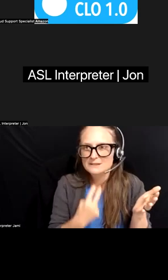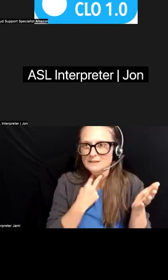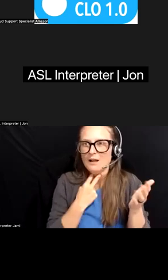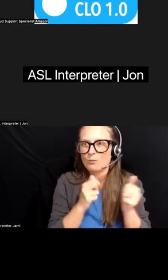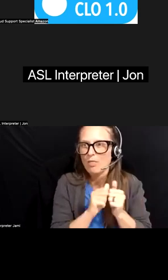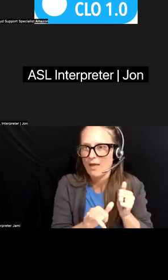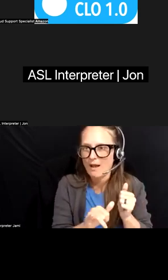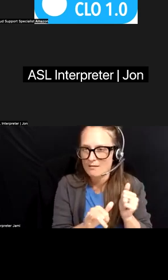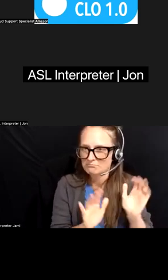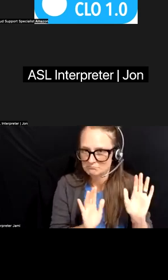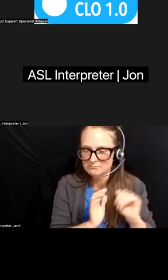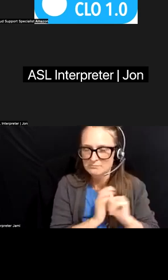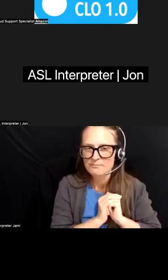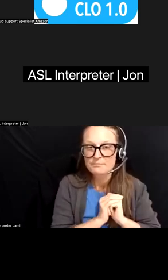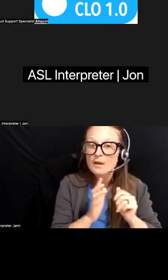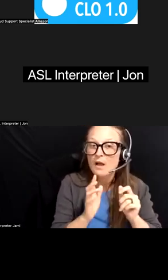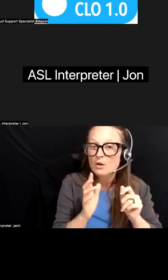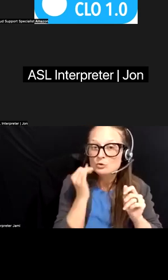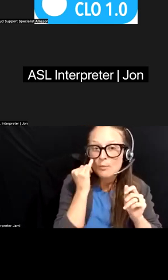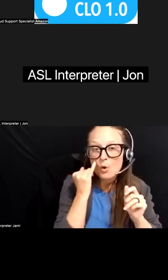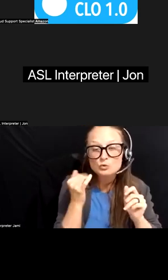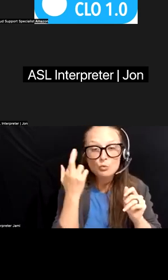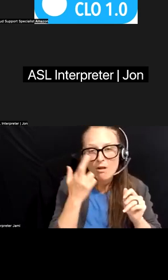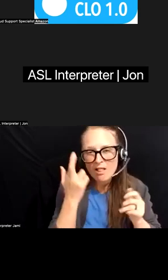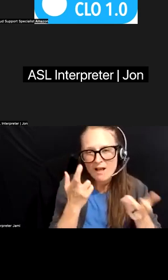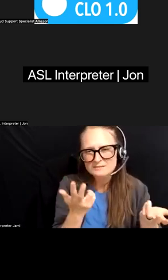say you realize you don't really need